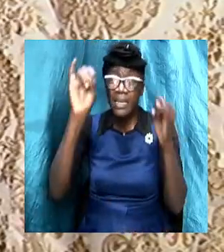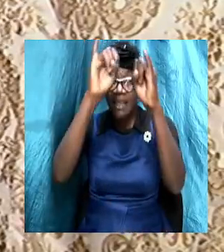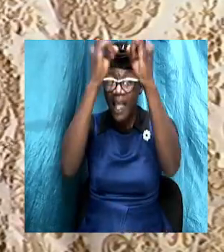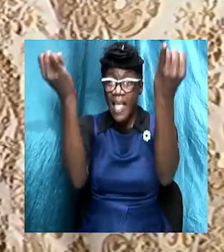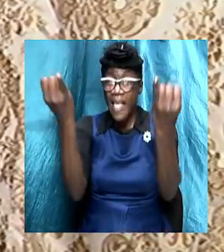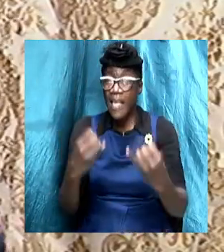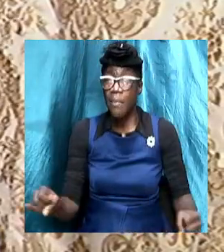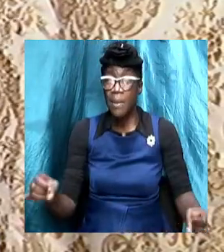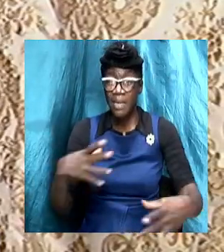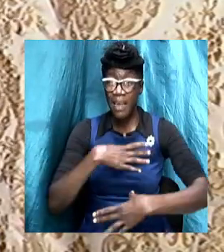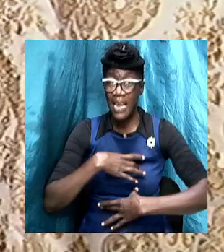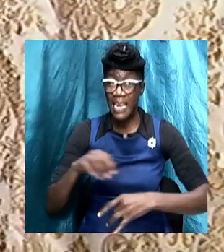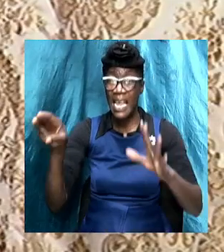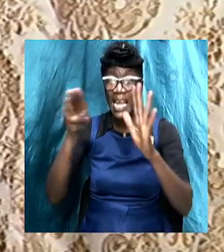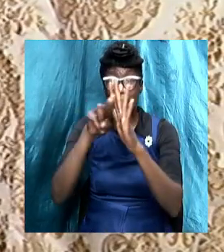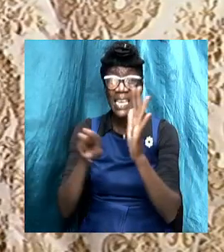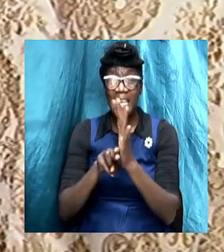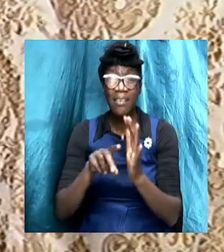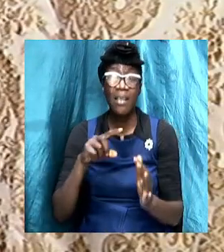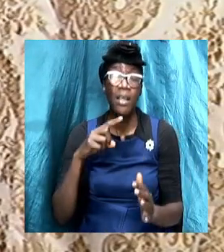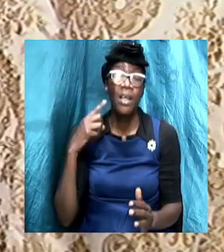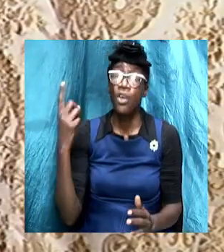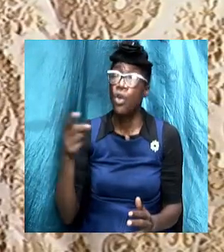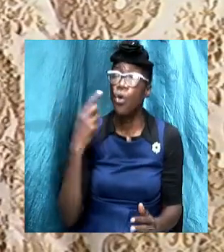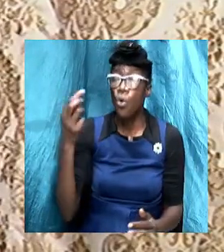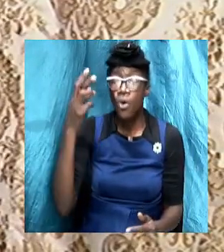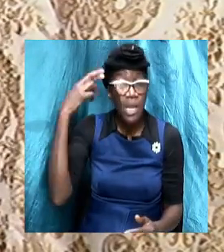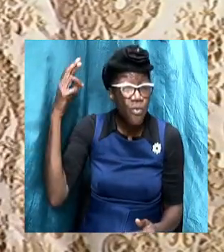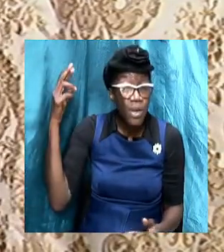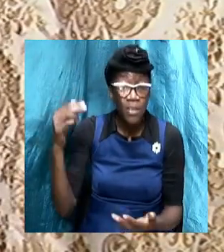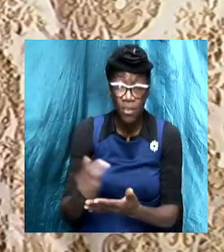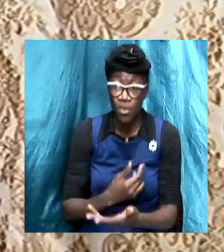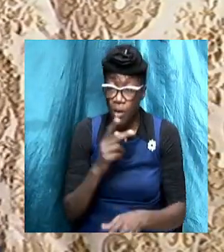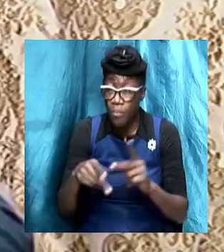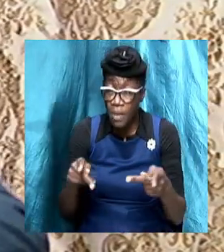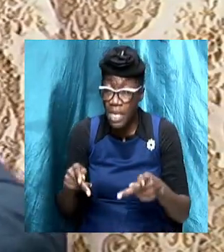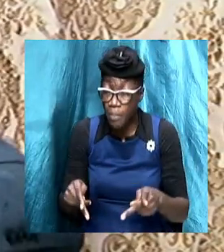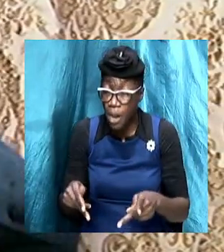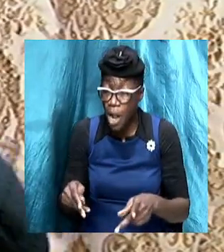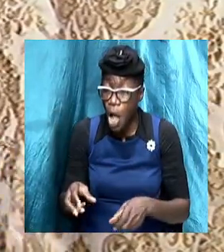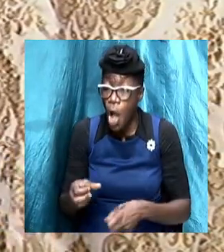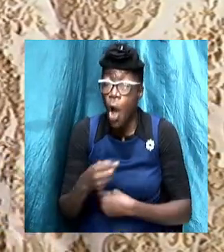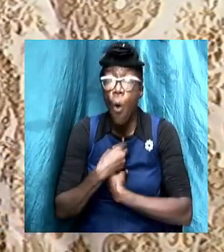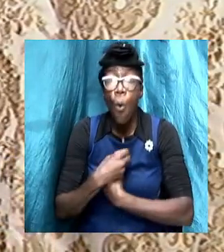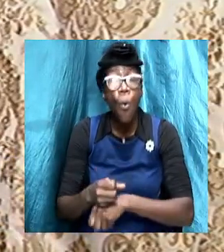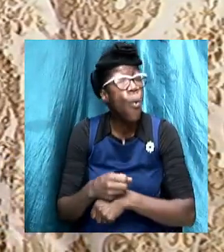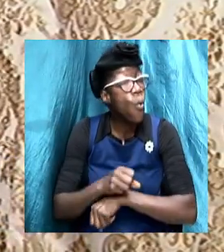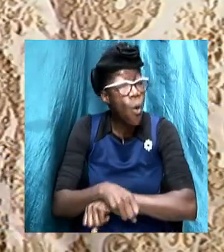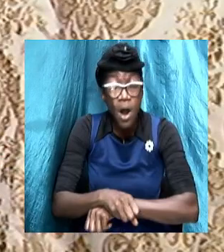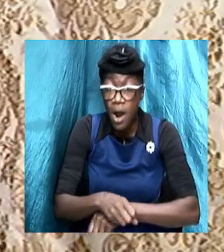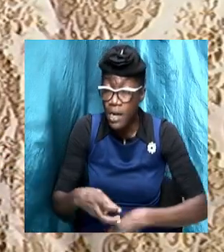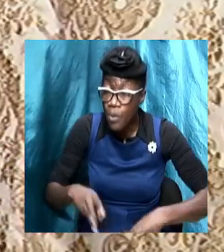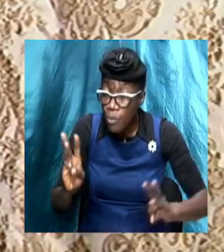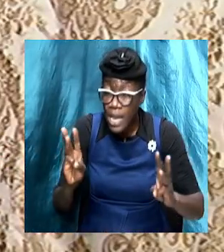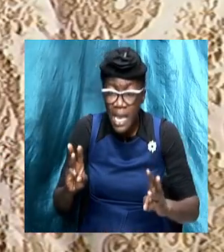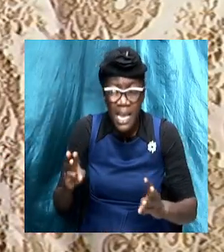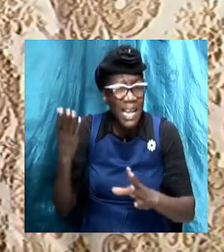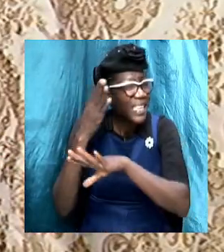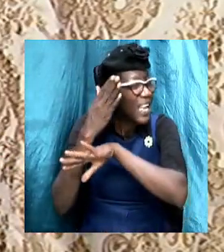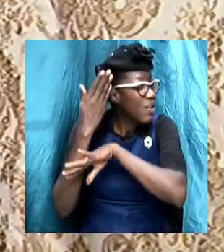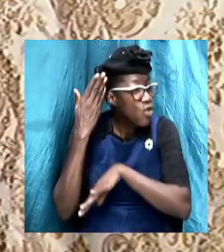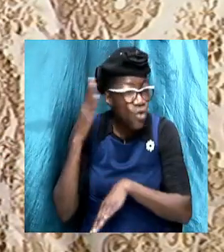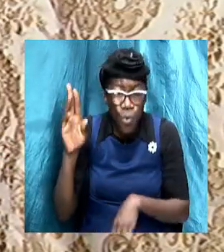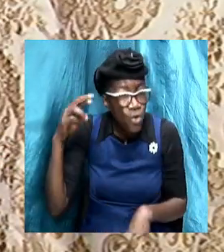likeness. The only reason why some of us operate the way we do is because we do not realize, brethren, that we are